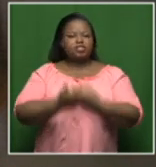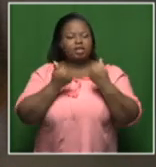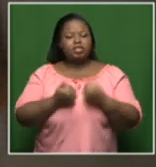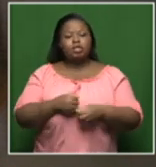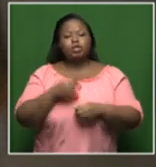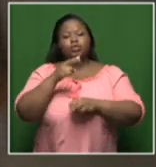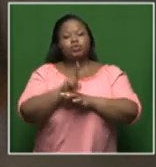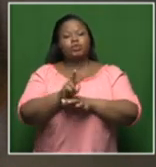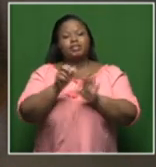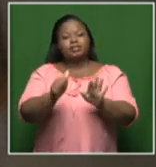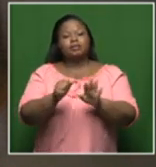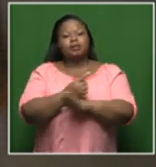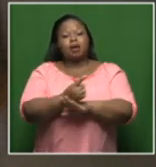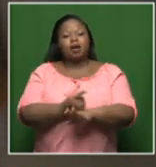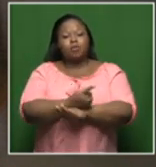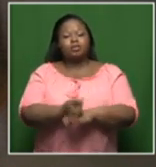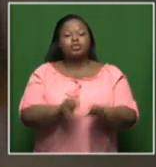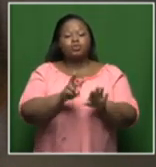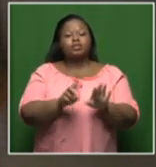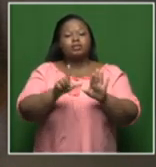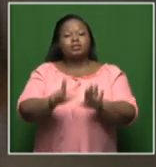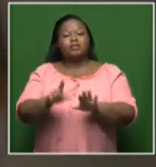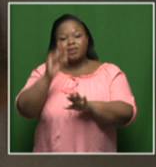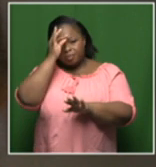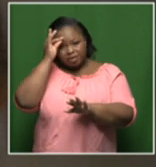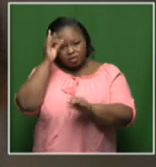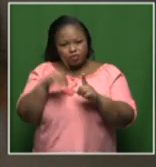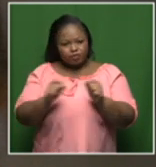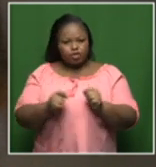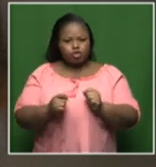him 26 hours and 27 minutes to complete